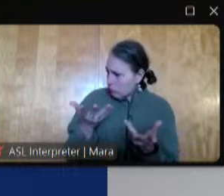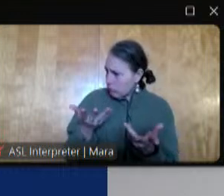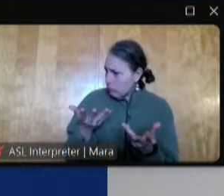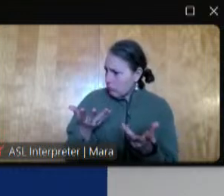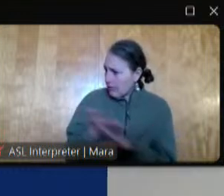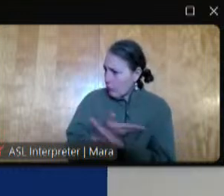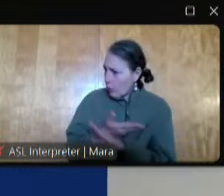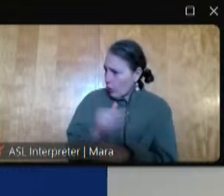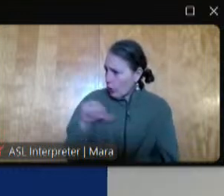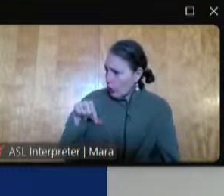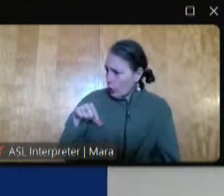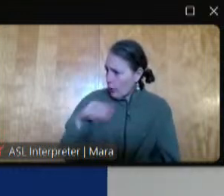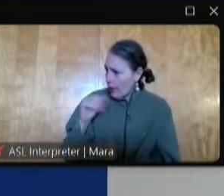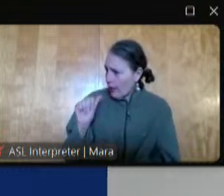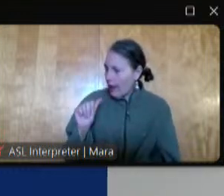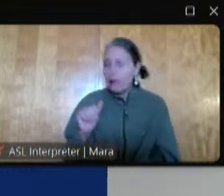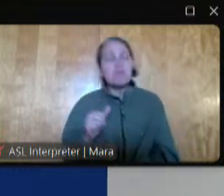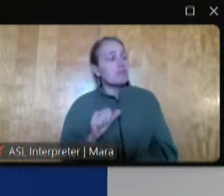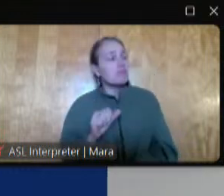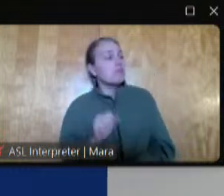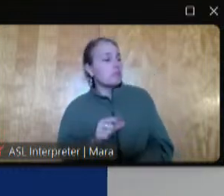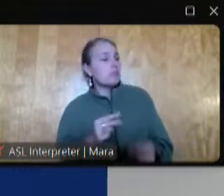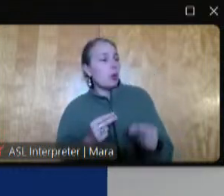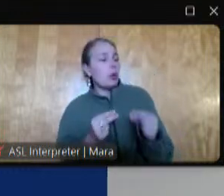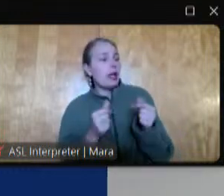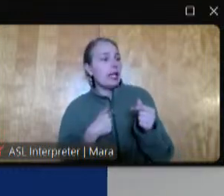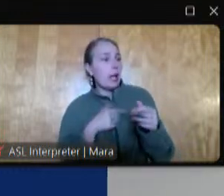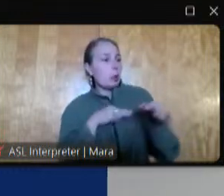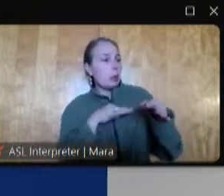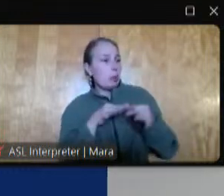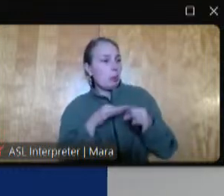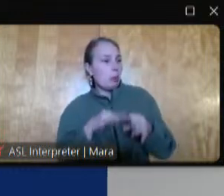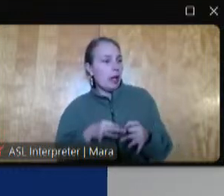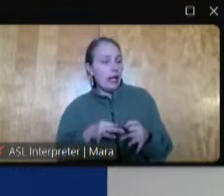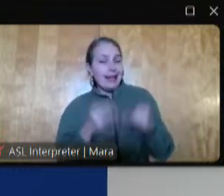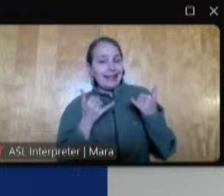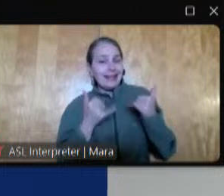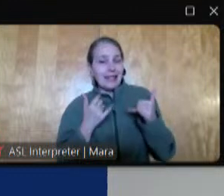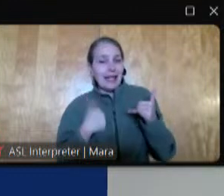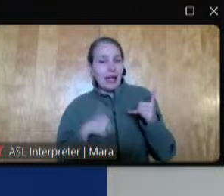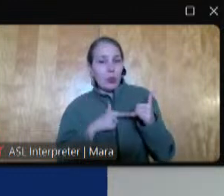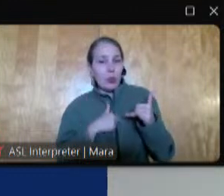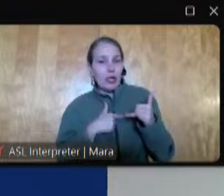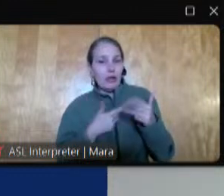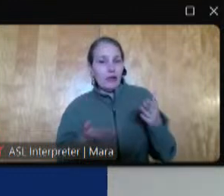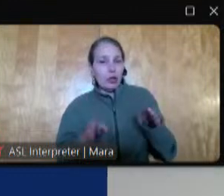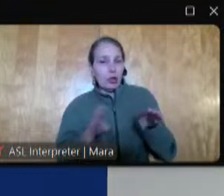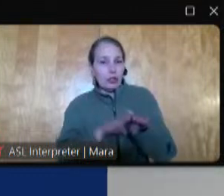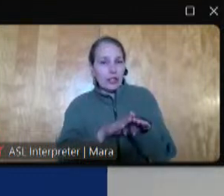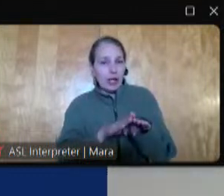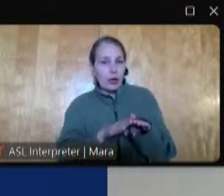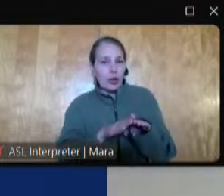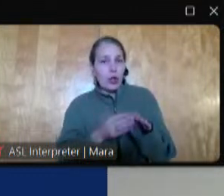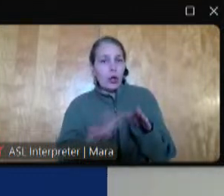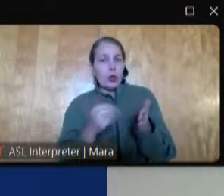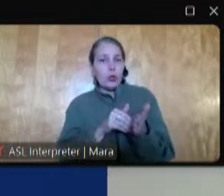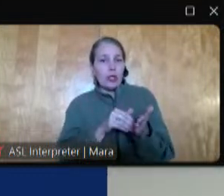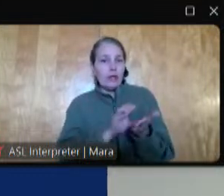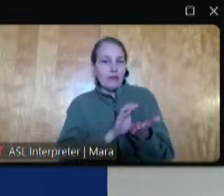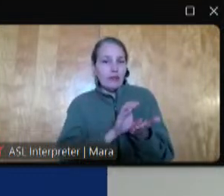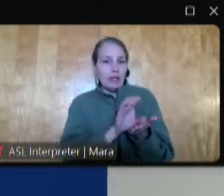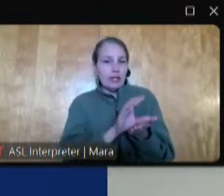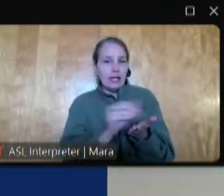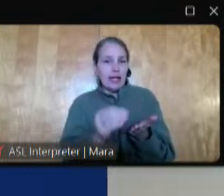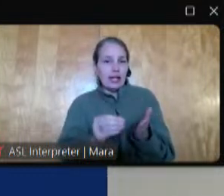No, I mean, I can run through real quick. So to date, we have closed out, refunded, and credited 3,713